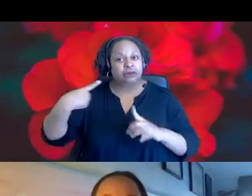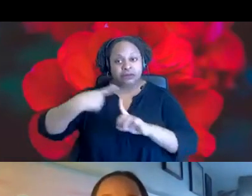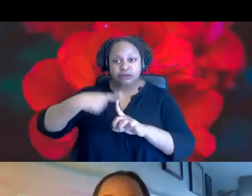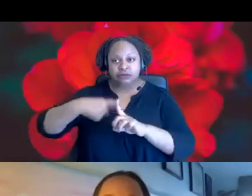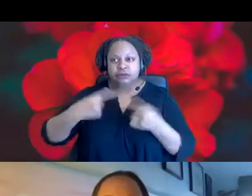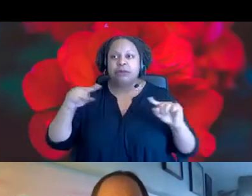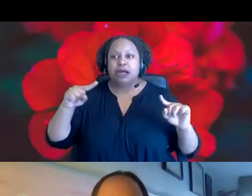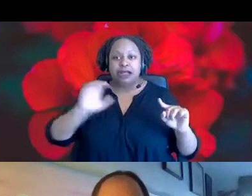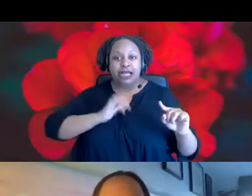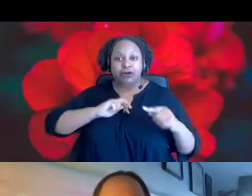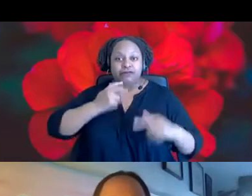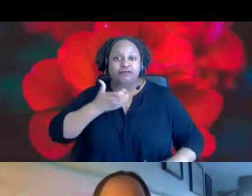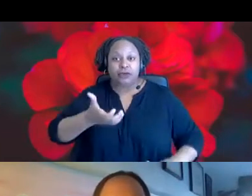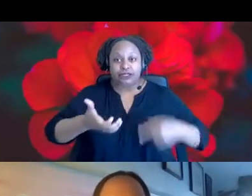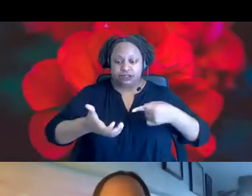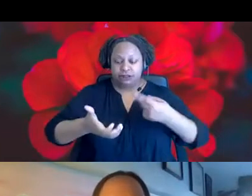to use our voices.